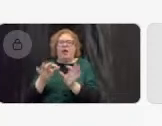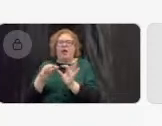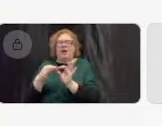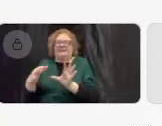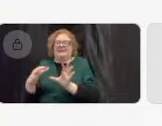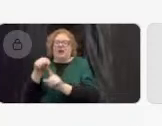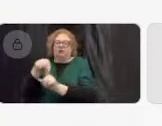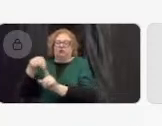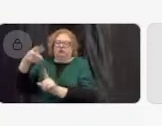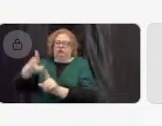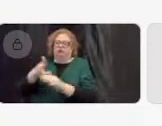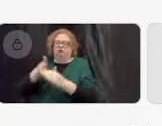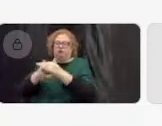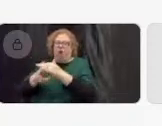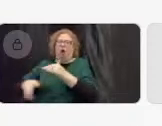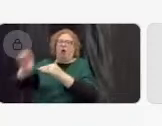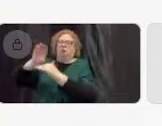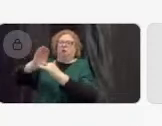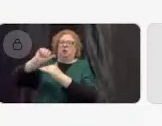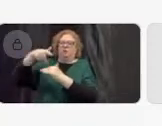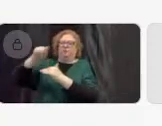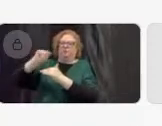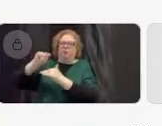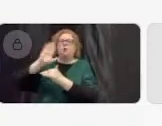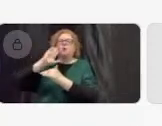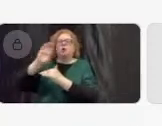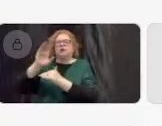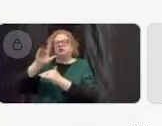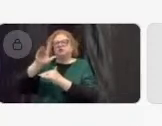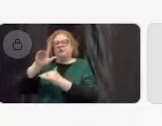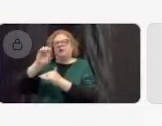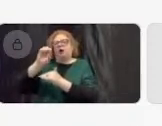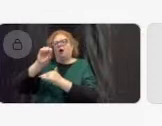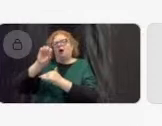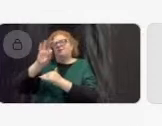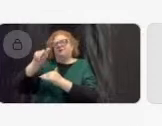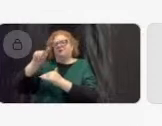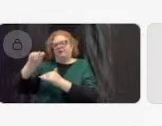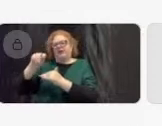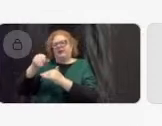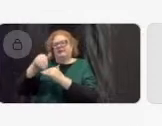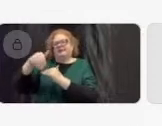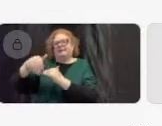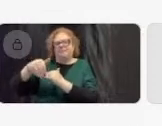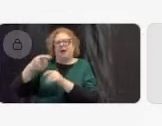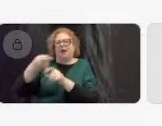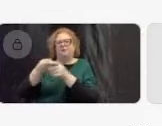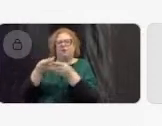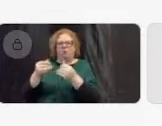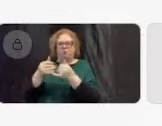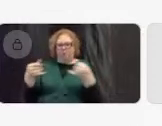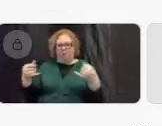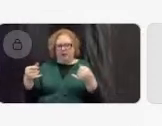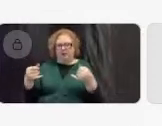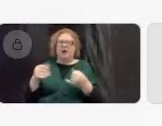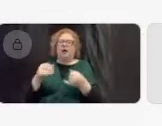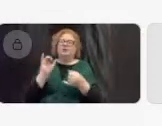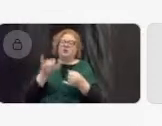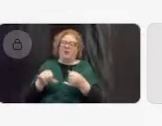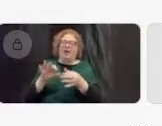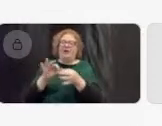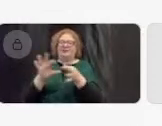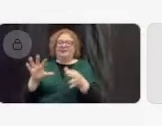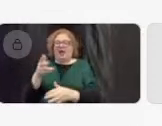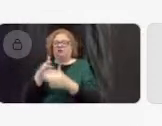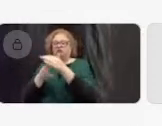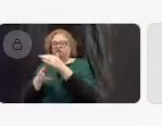a 15-foot setback along the rear property line. The proposed parking design shows a detached garage, parking pad, and driveway at